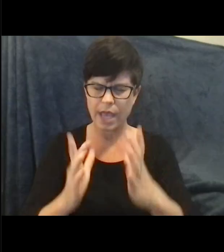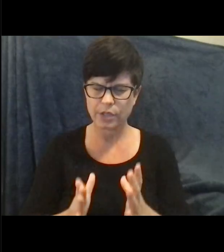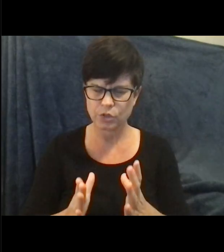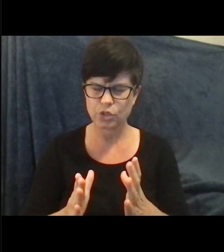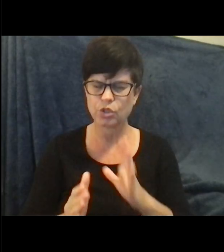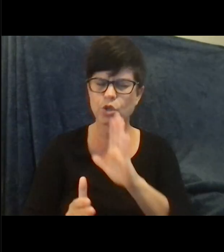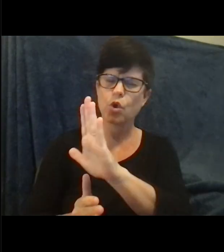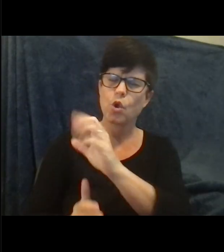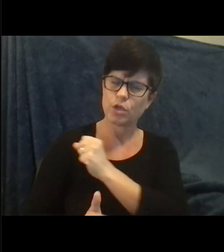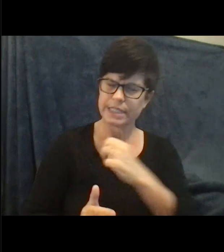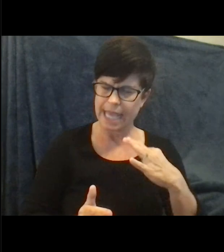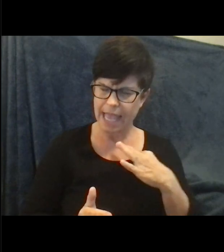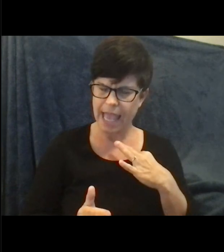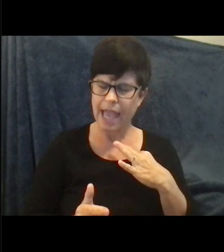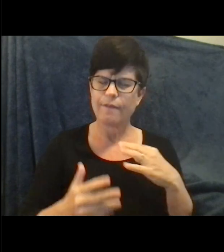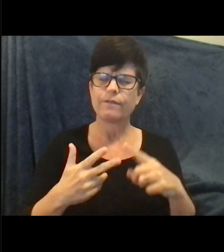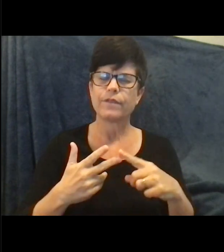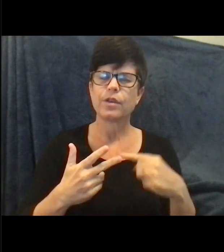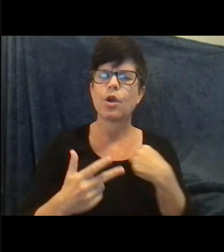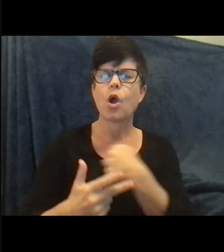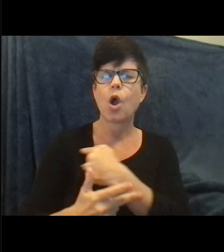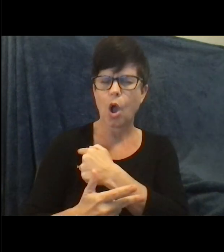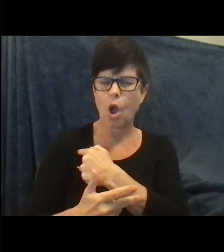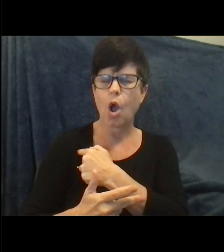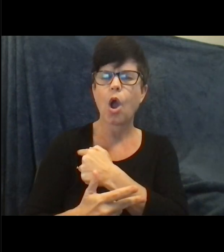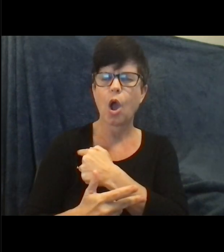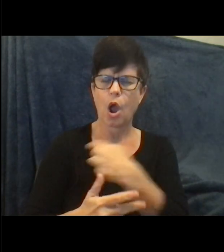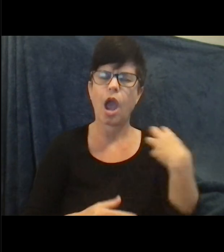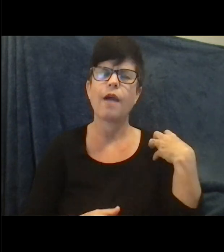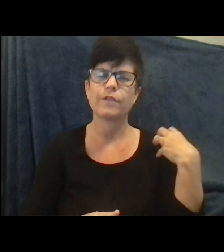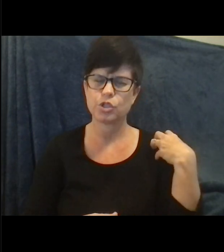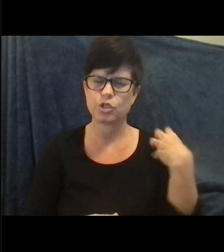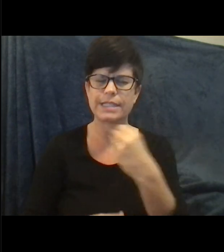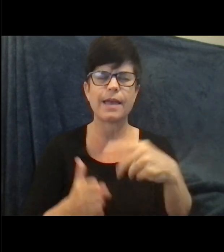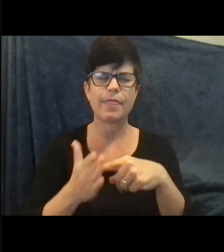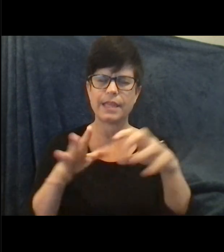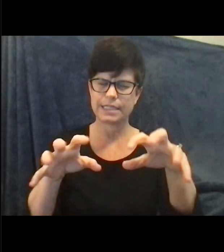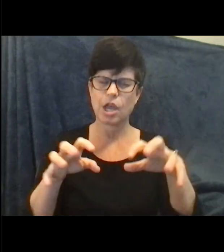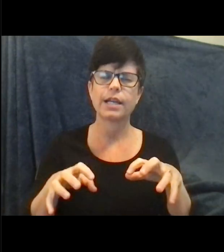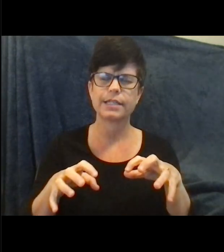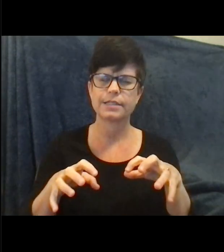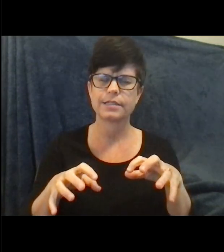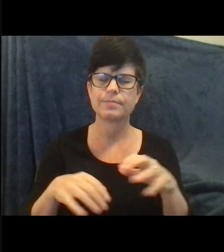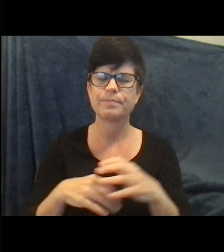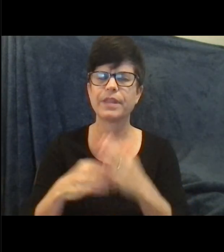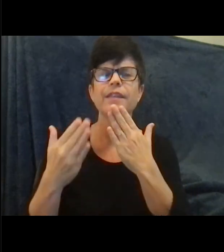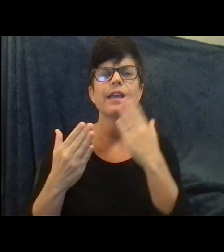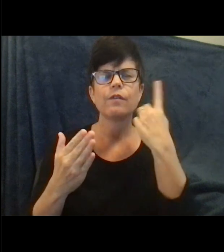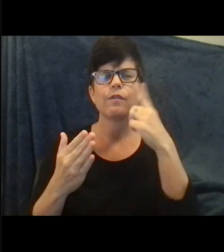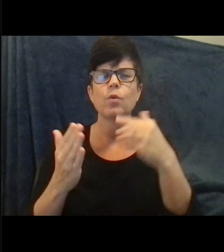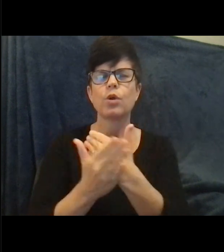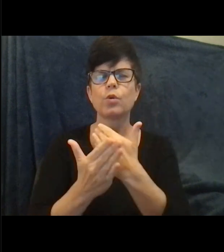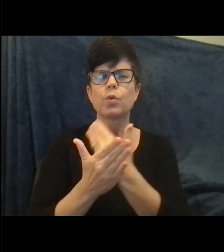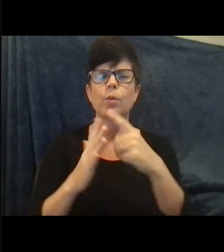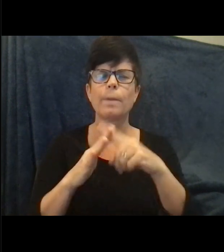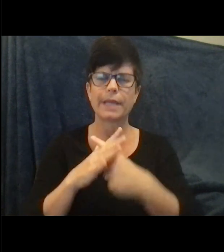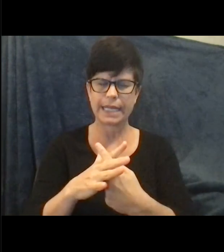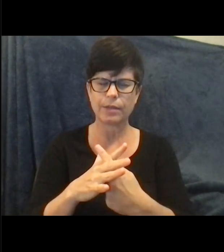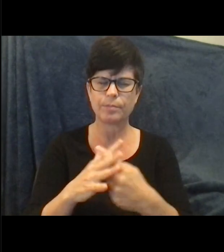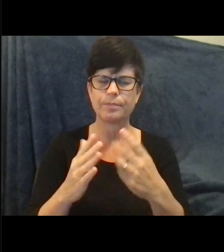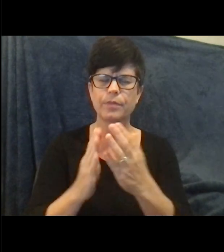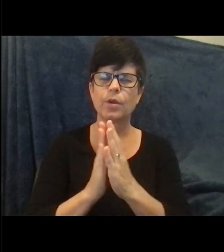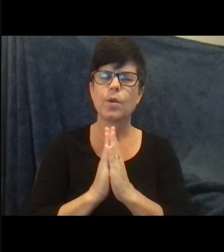our department offices, as well as this audience. We thank you for a new beginning. We pray that we